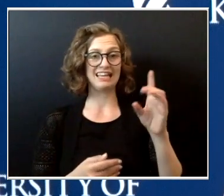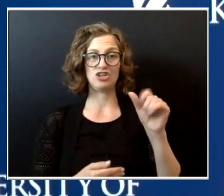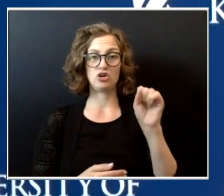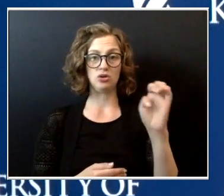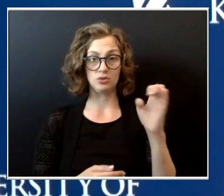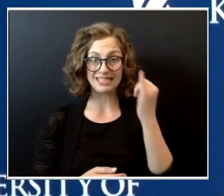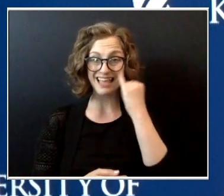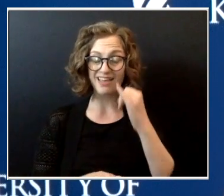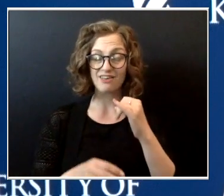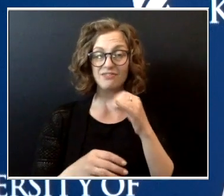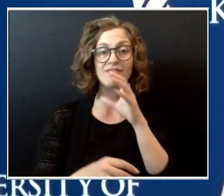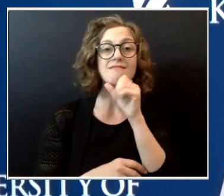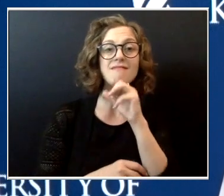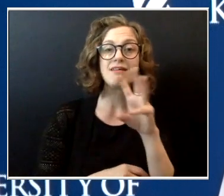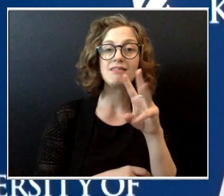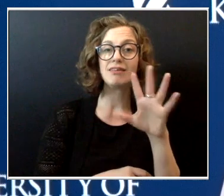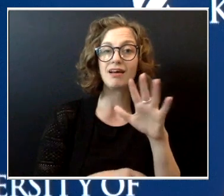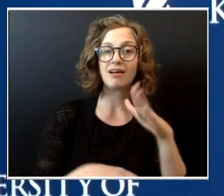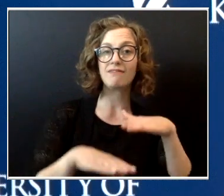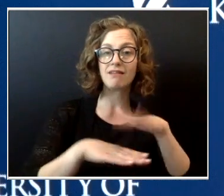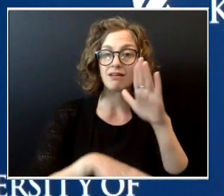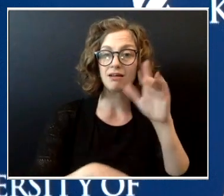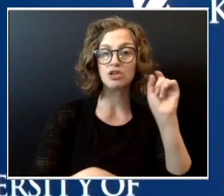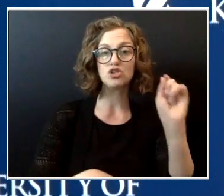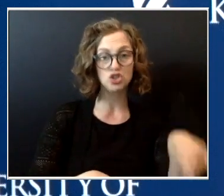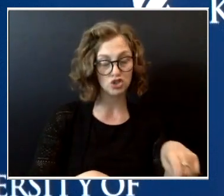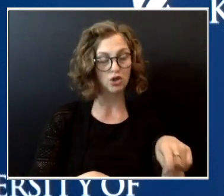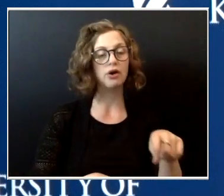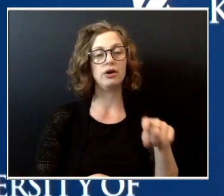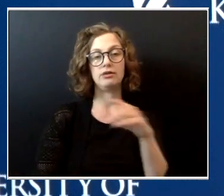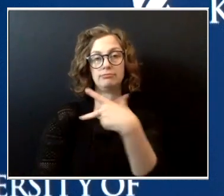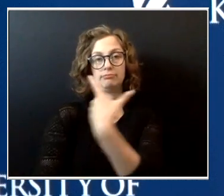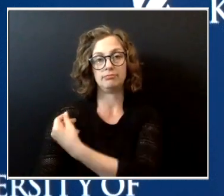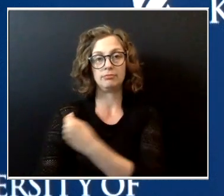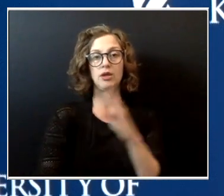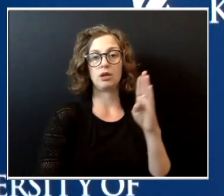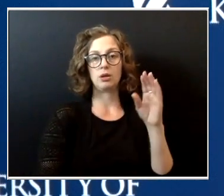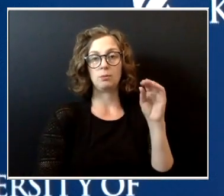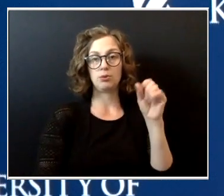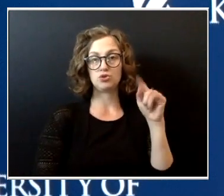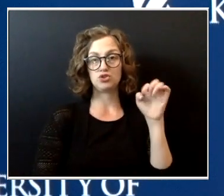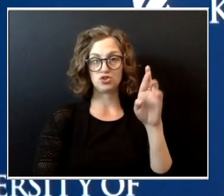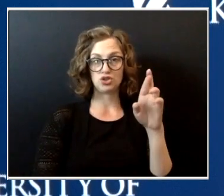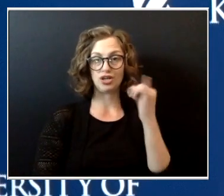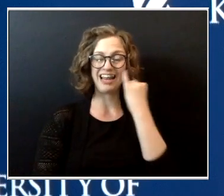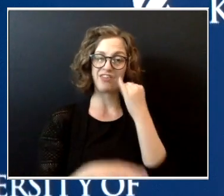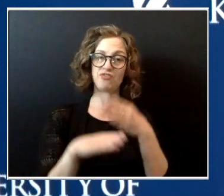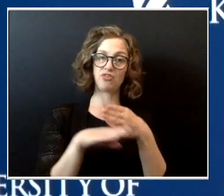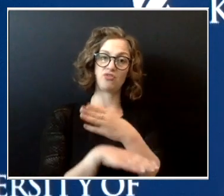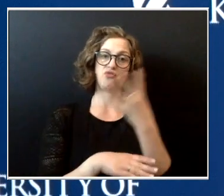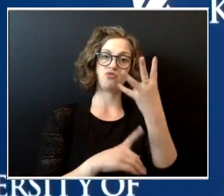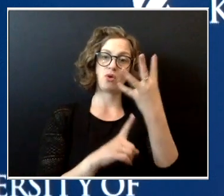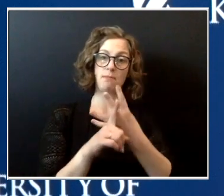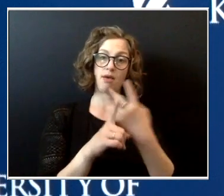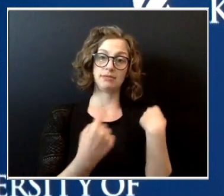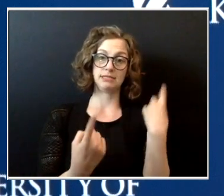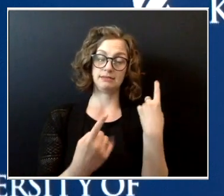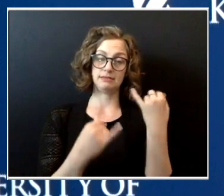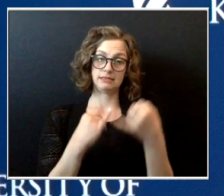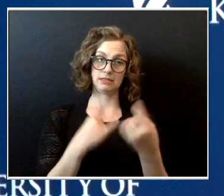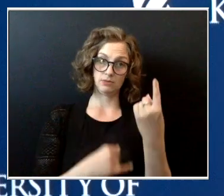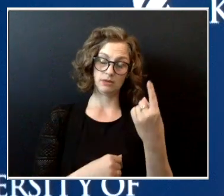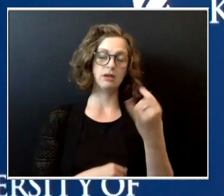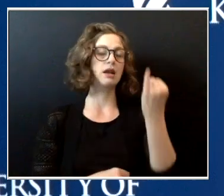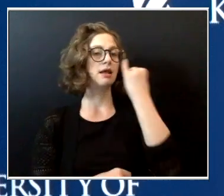that second dose of updated booster if it's been more than 4 months since the last one, and of course immunosuppressed patients can get that dose